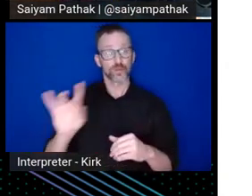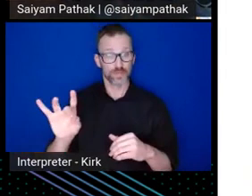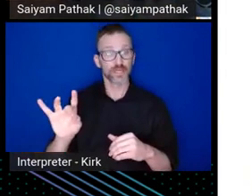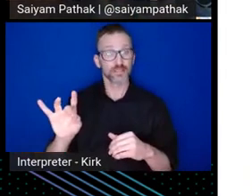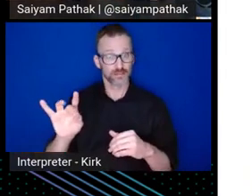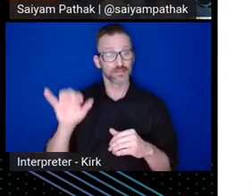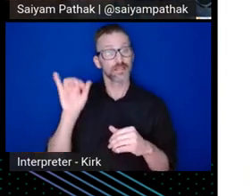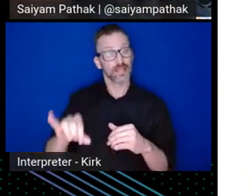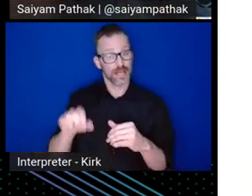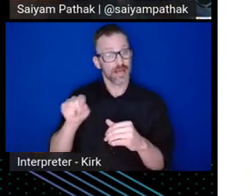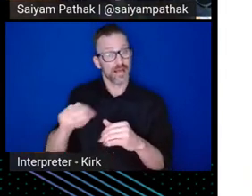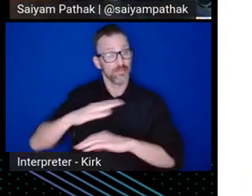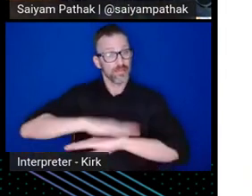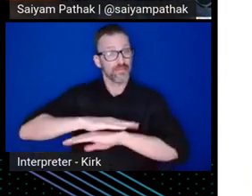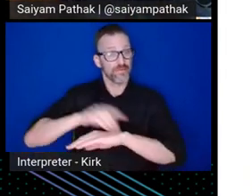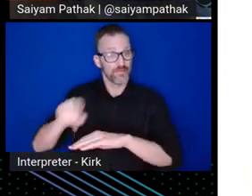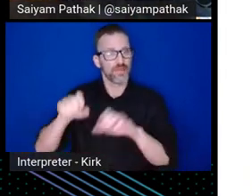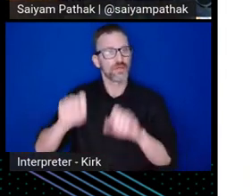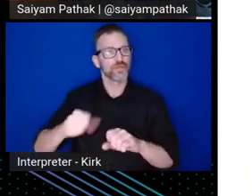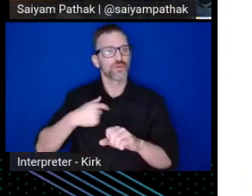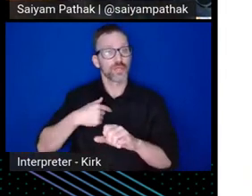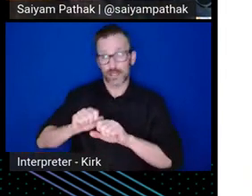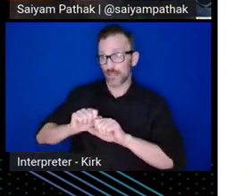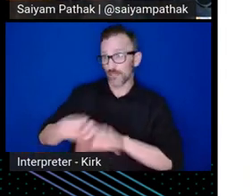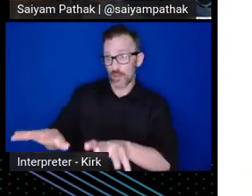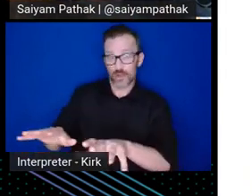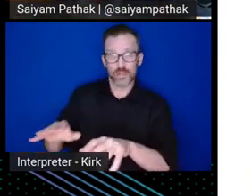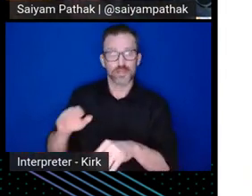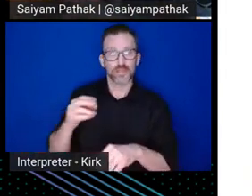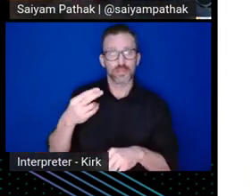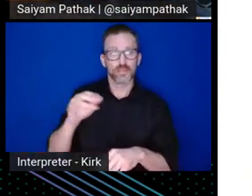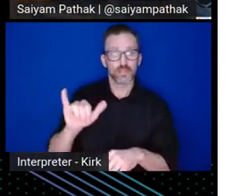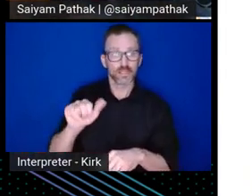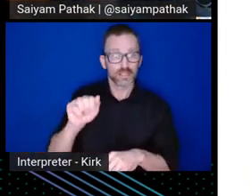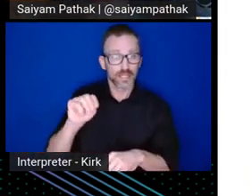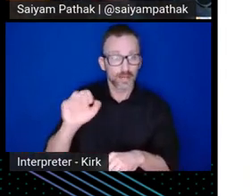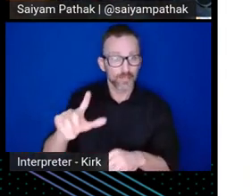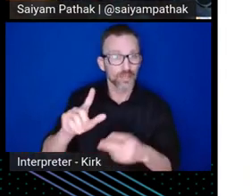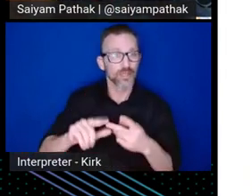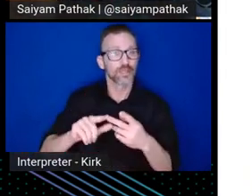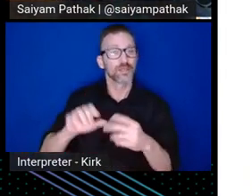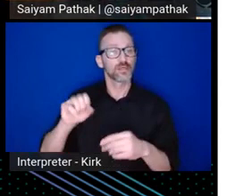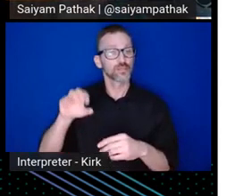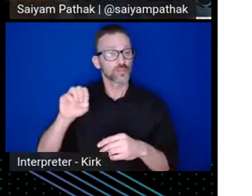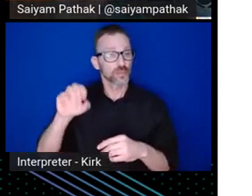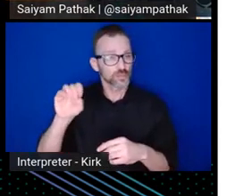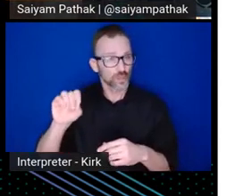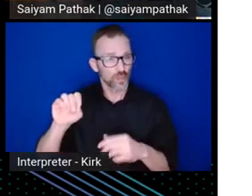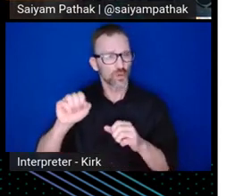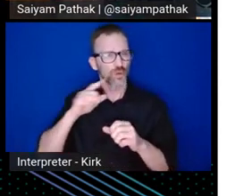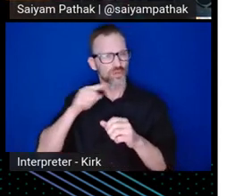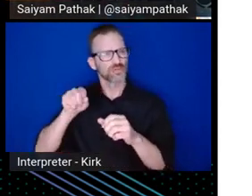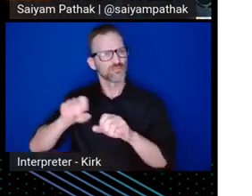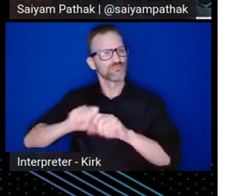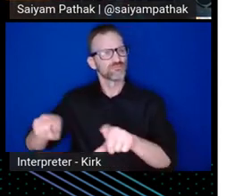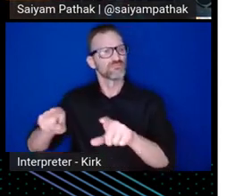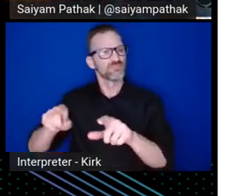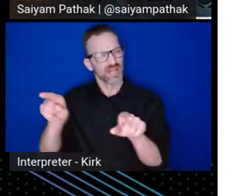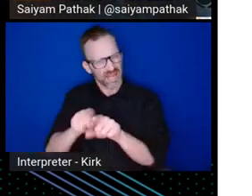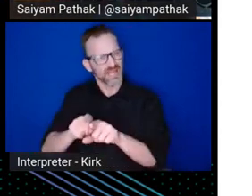which is there, you can deploy your applications, YAMLs, source code to Kubernetes. So they will be deployed as